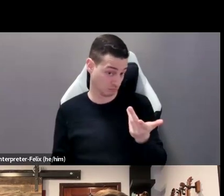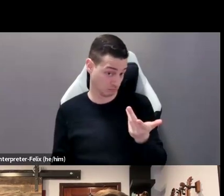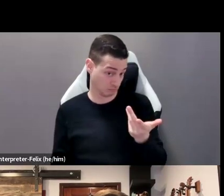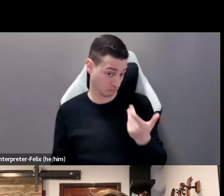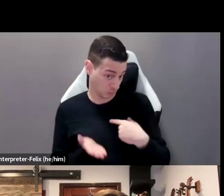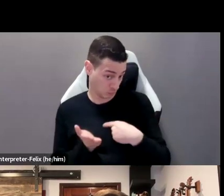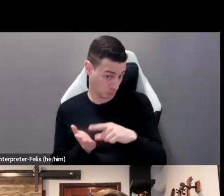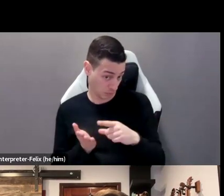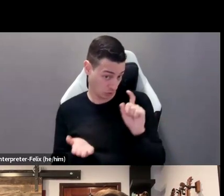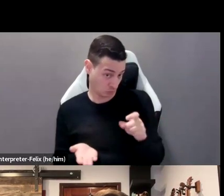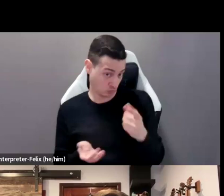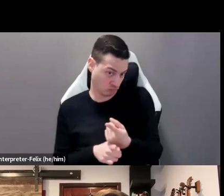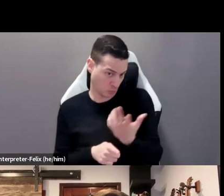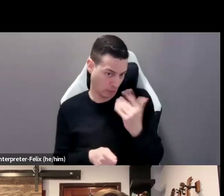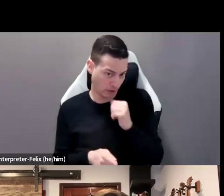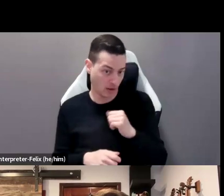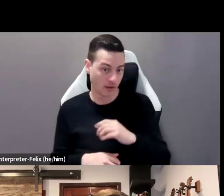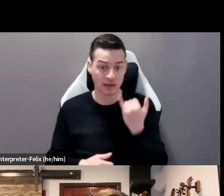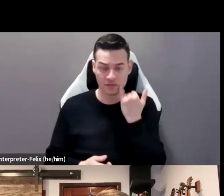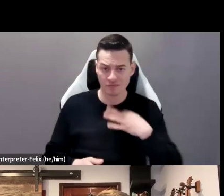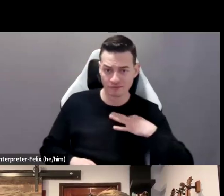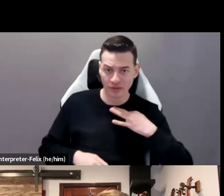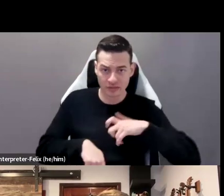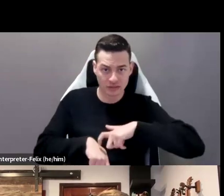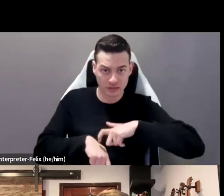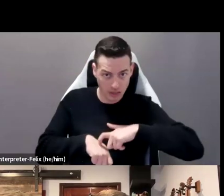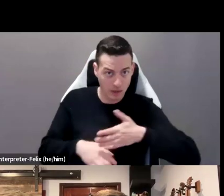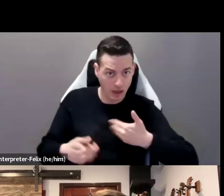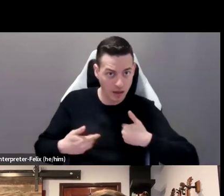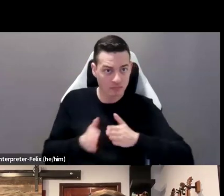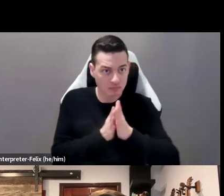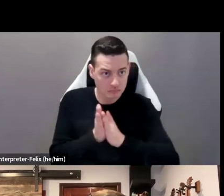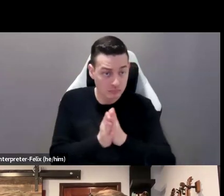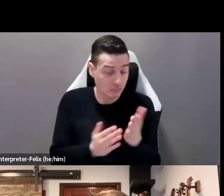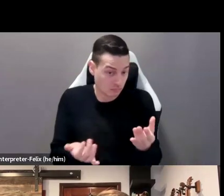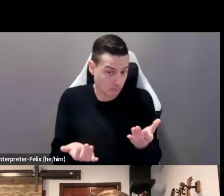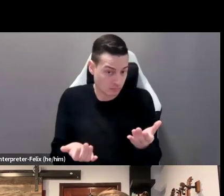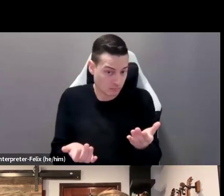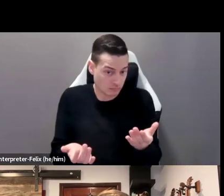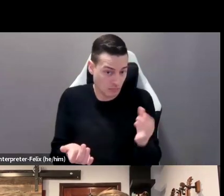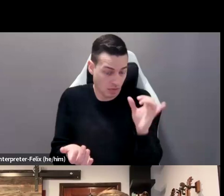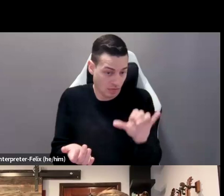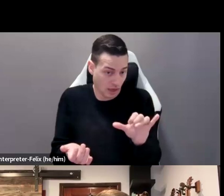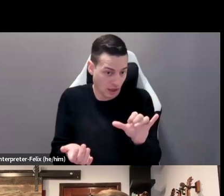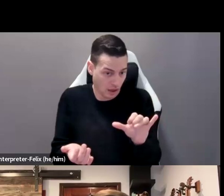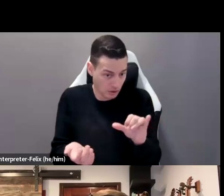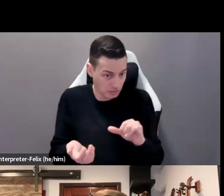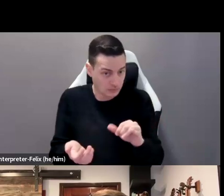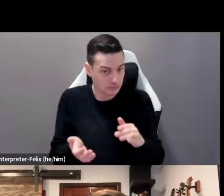If they're volunteering this time and they have a passion for it, that could be work experience that they can build on